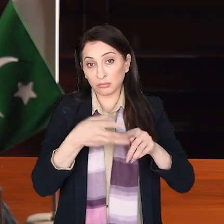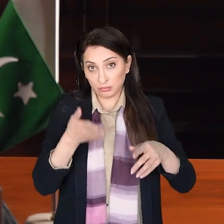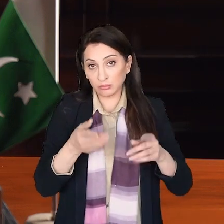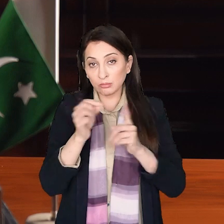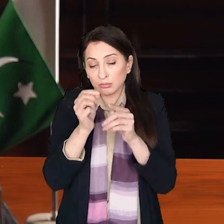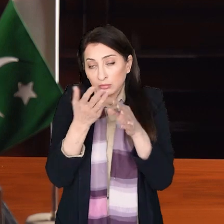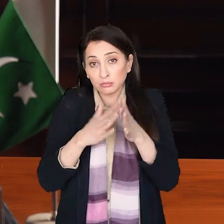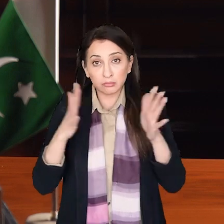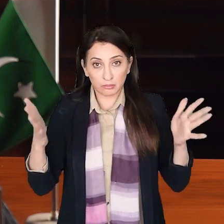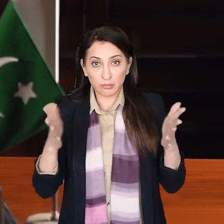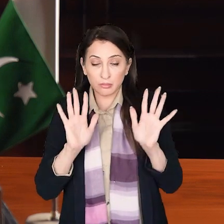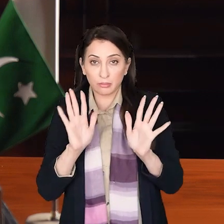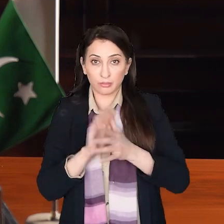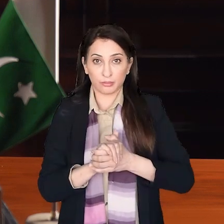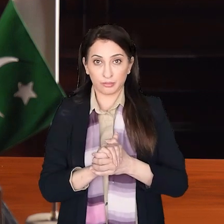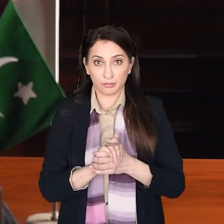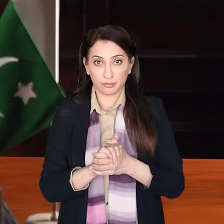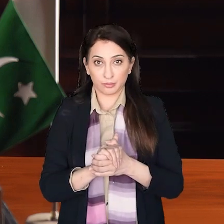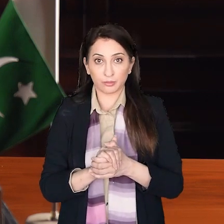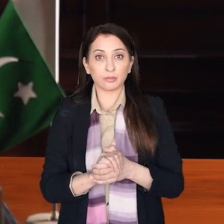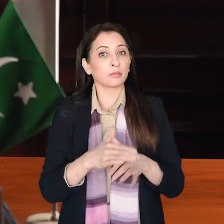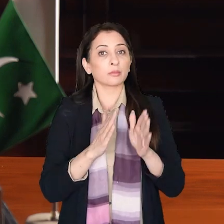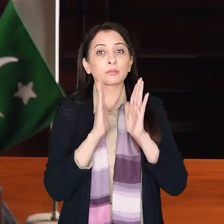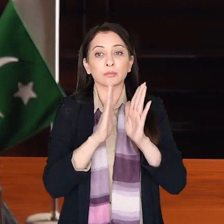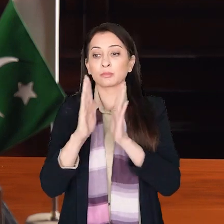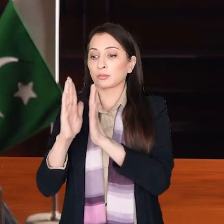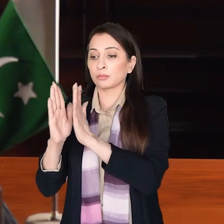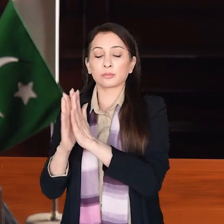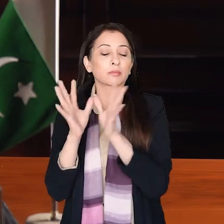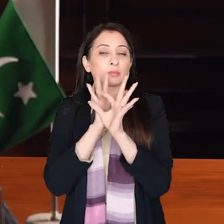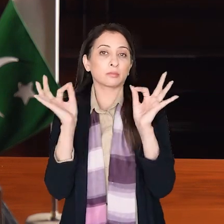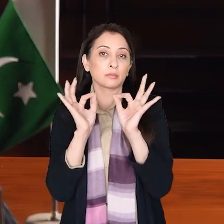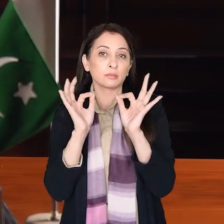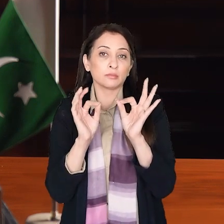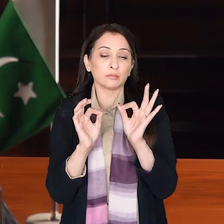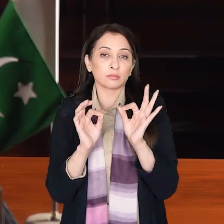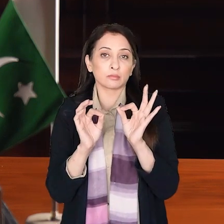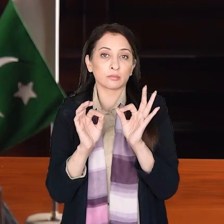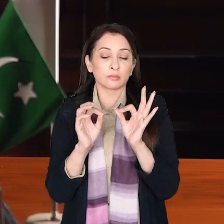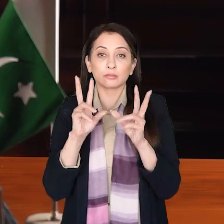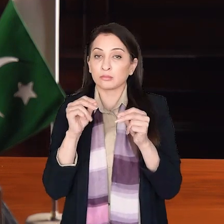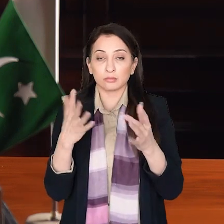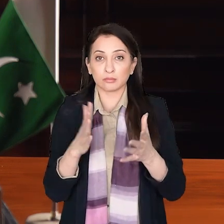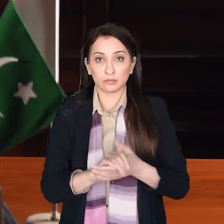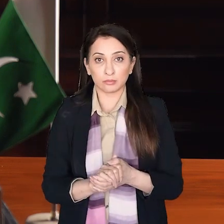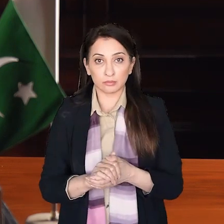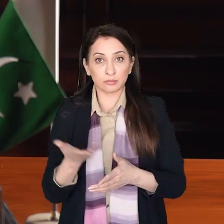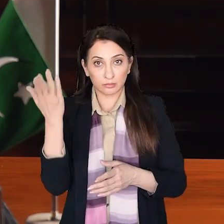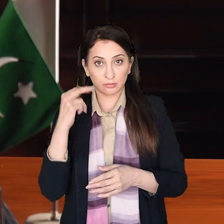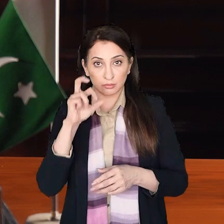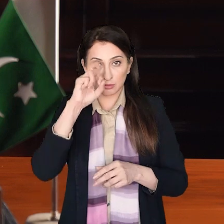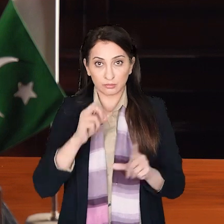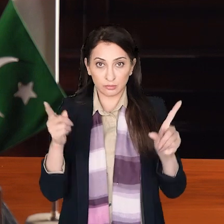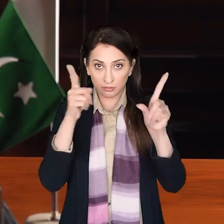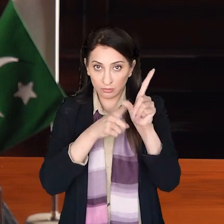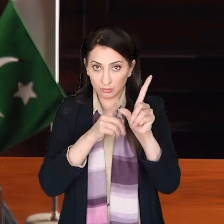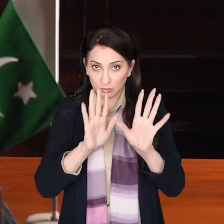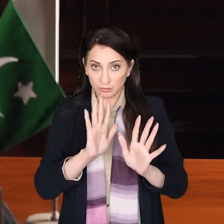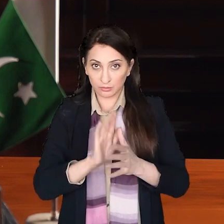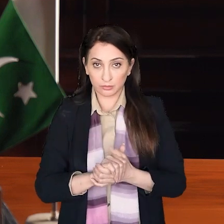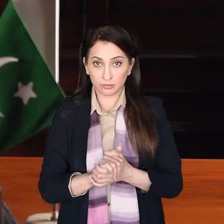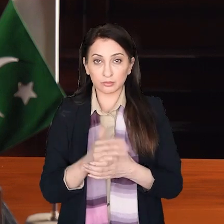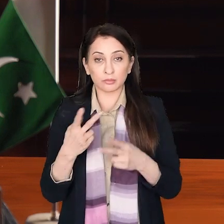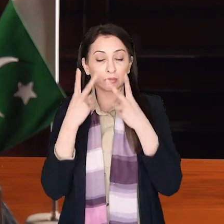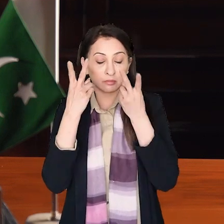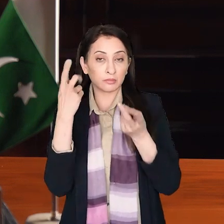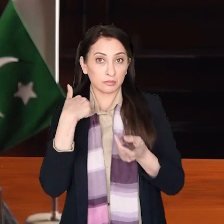large in Pakistan, it isn't large enough to match the production capacities of all of the factories combined. In the last 8 years, we